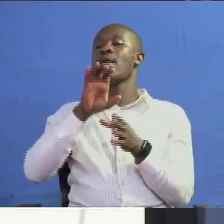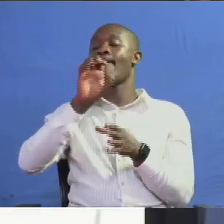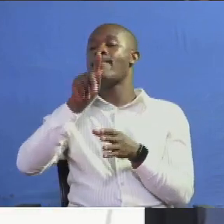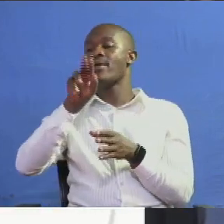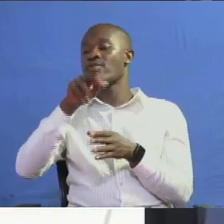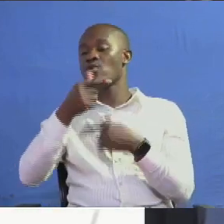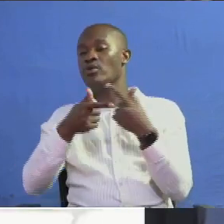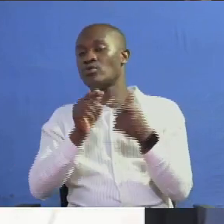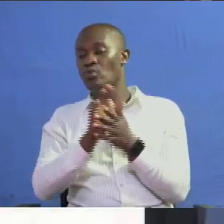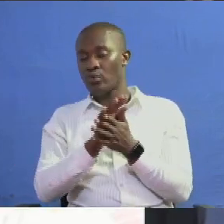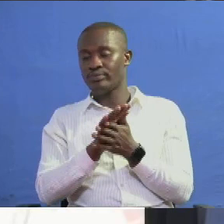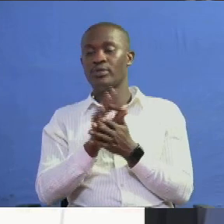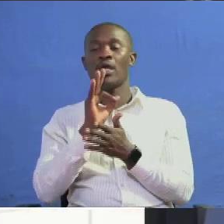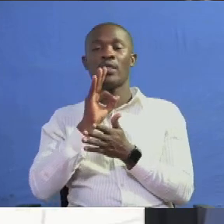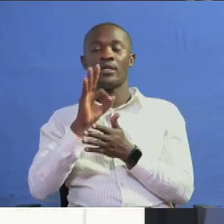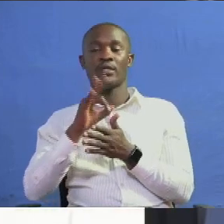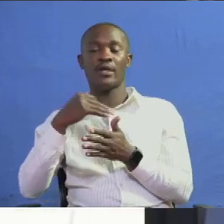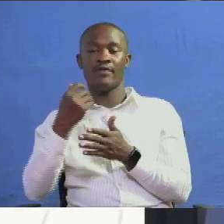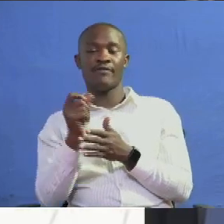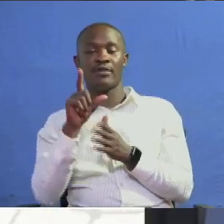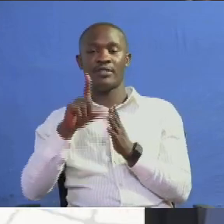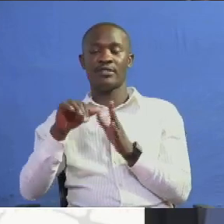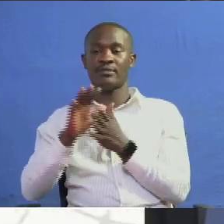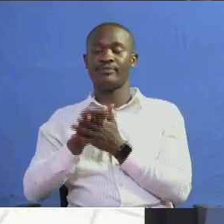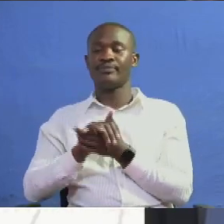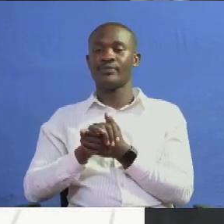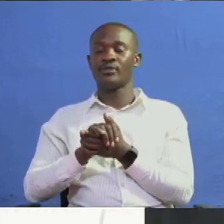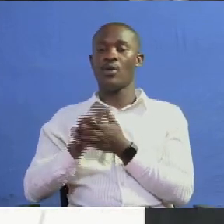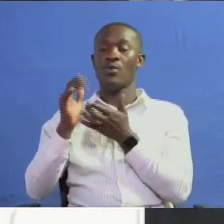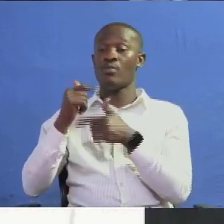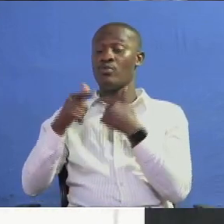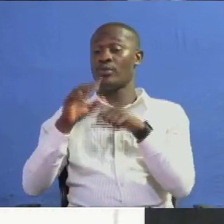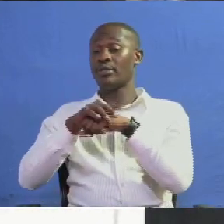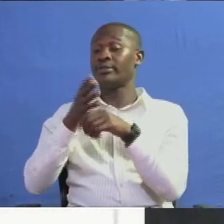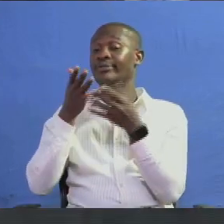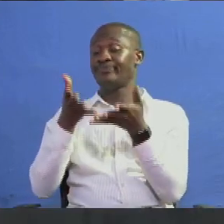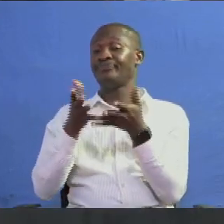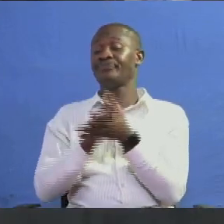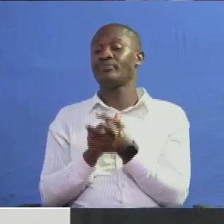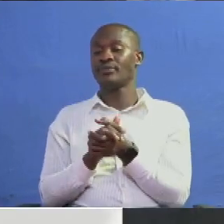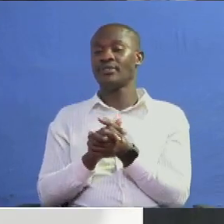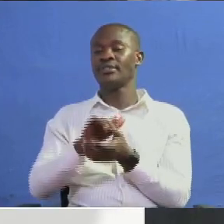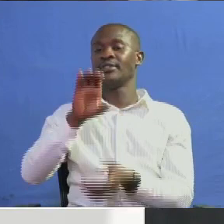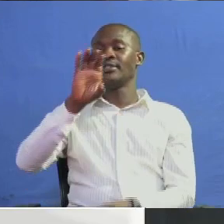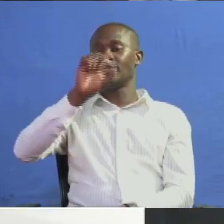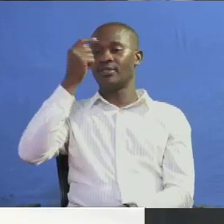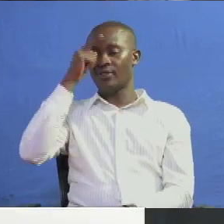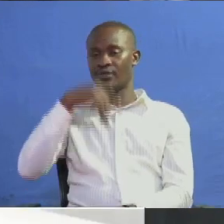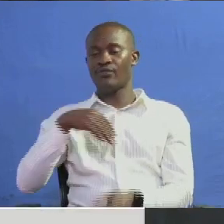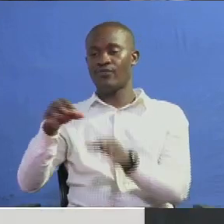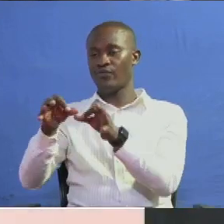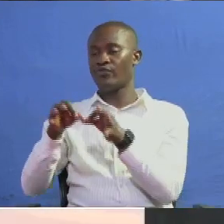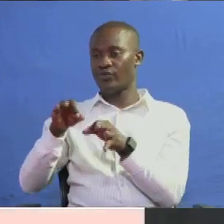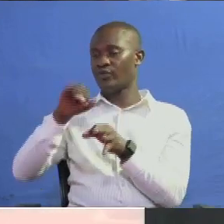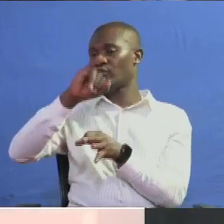shillings per liter at the pump. We hope it doesn't get there. However, Cabinet Secretary for Treasury Njuguna